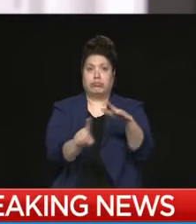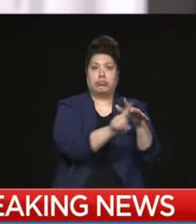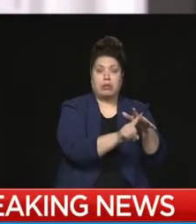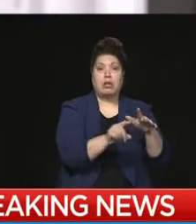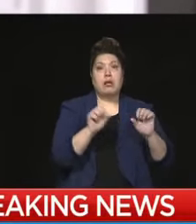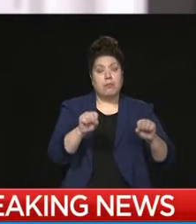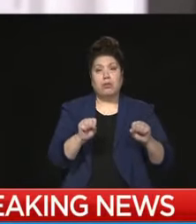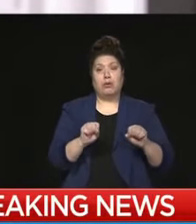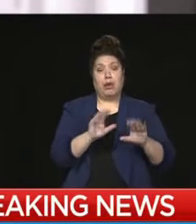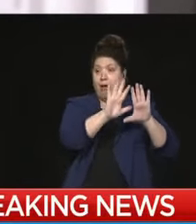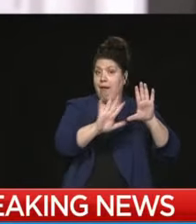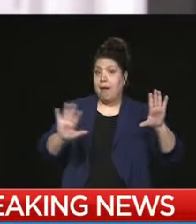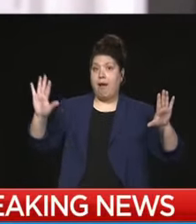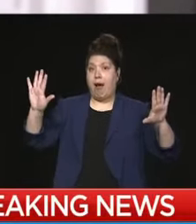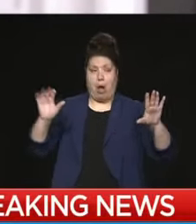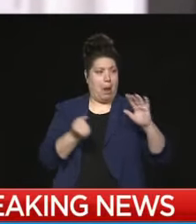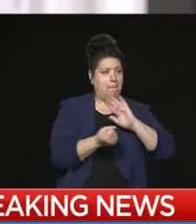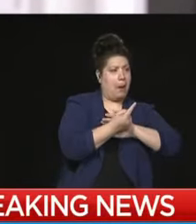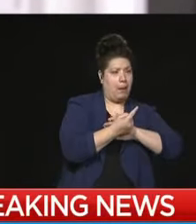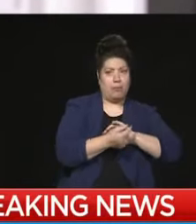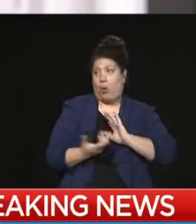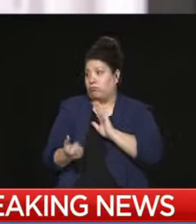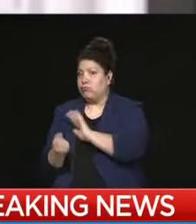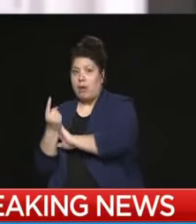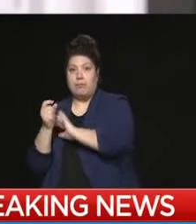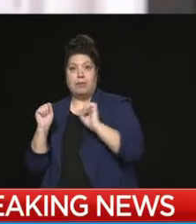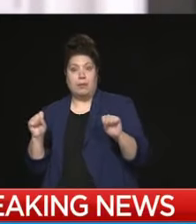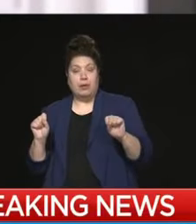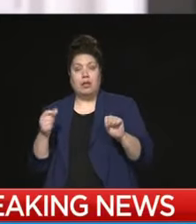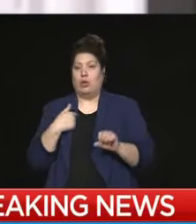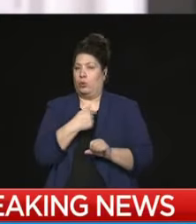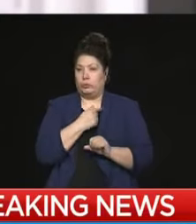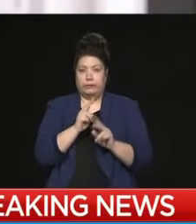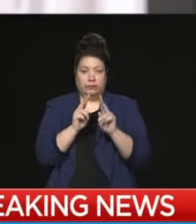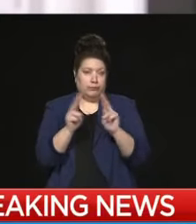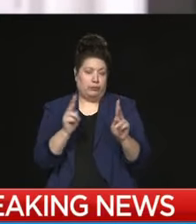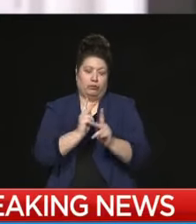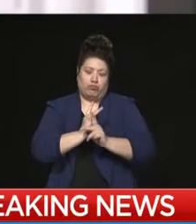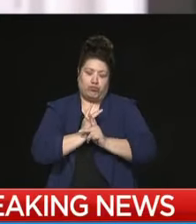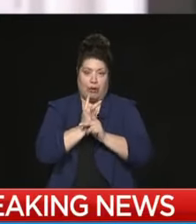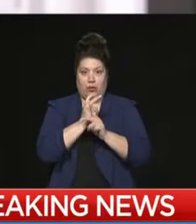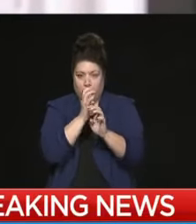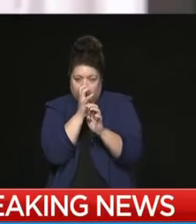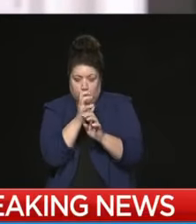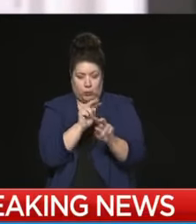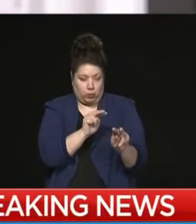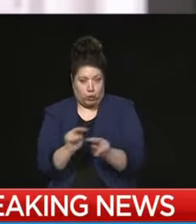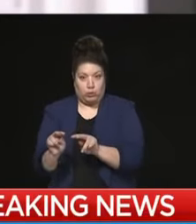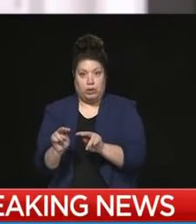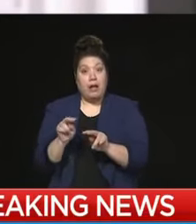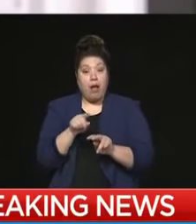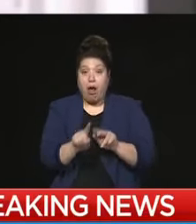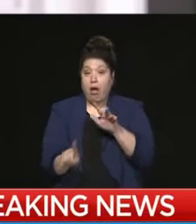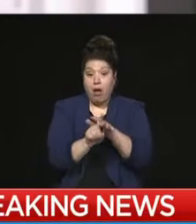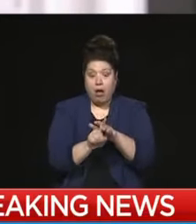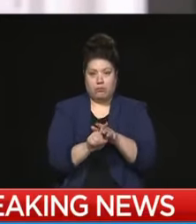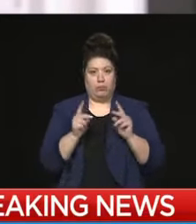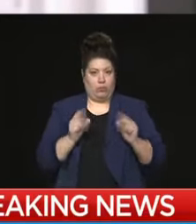particular areas. We're going to need to be extremely vigilant, extremely prepared to respond quickly